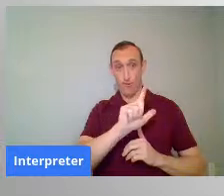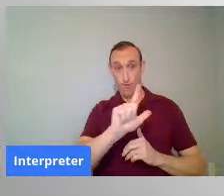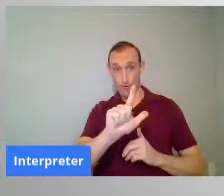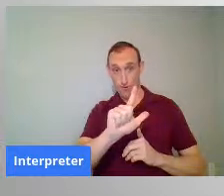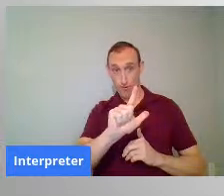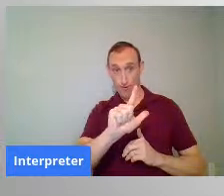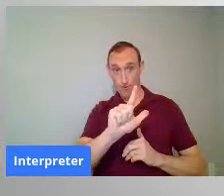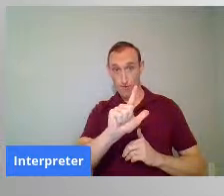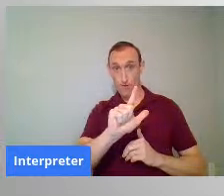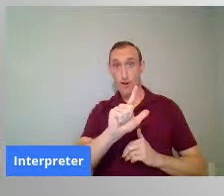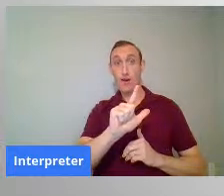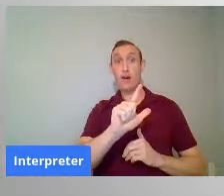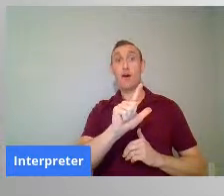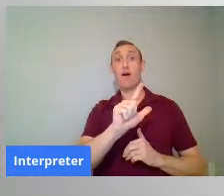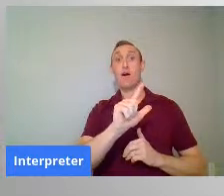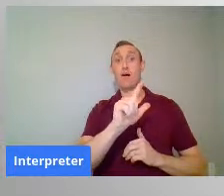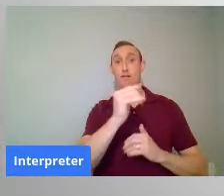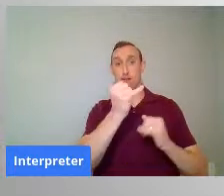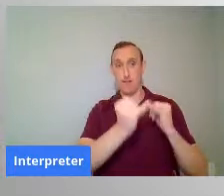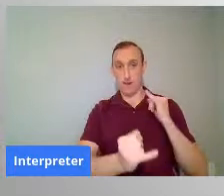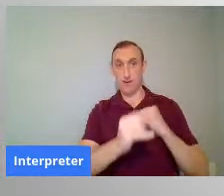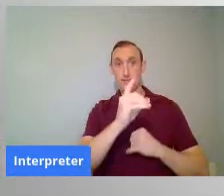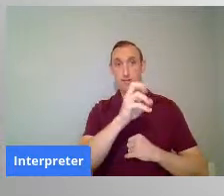and Dr. Maddox.